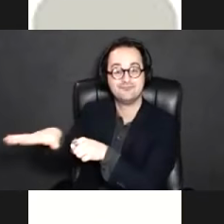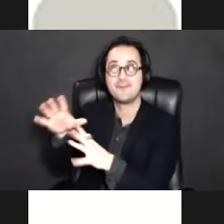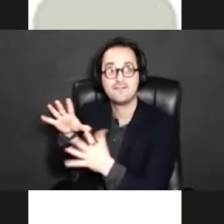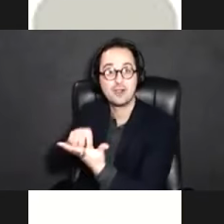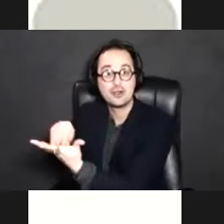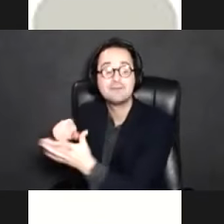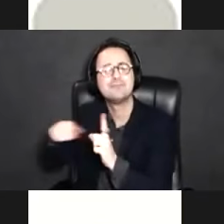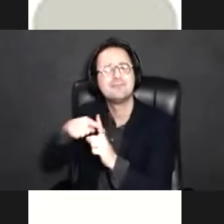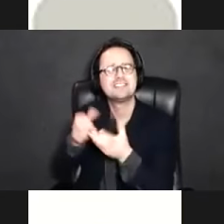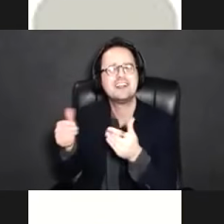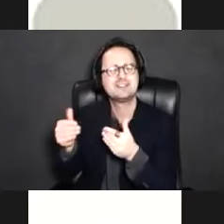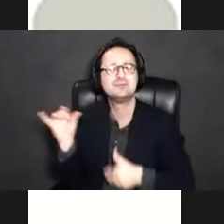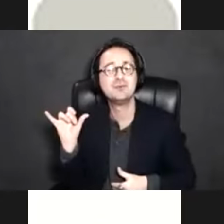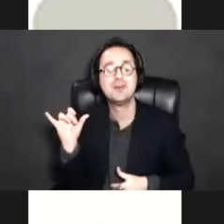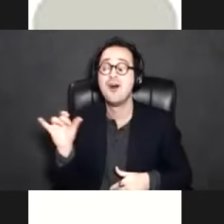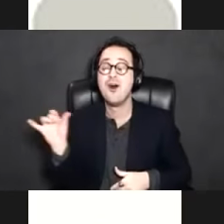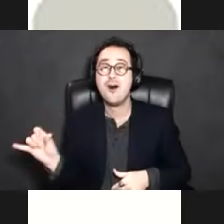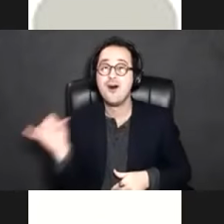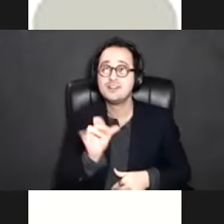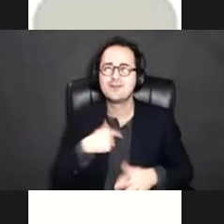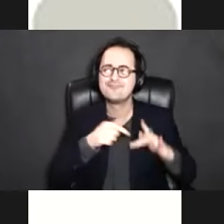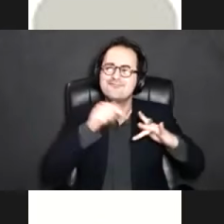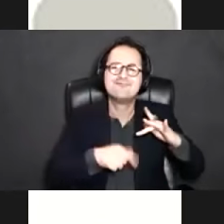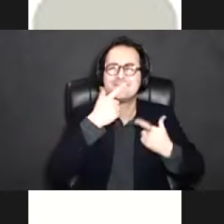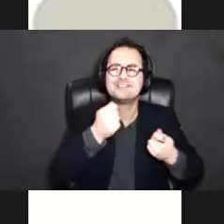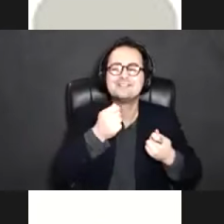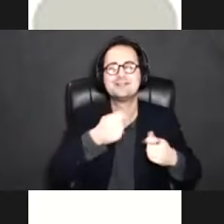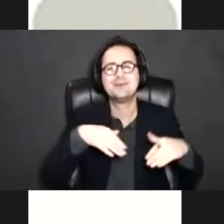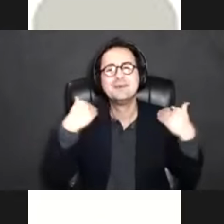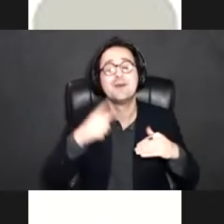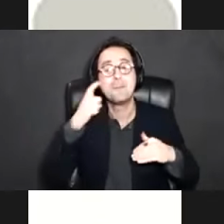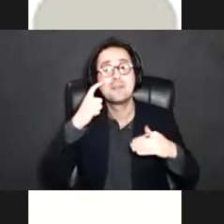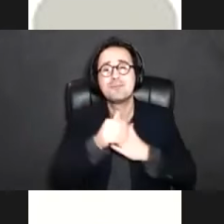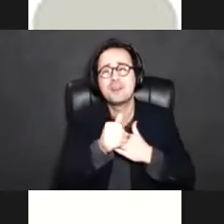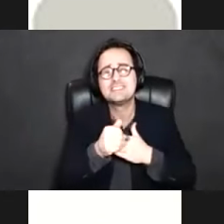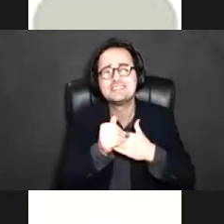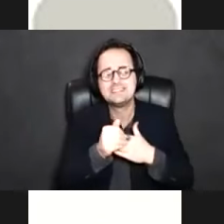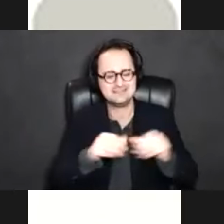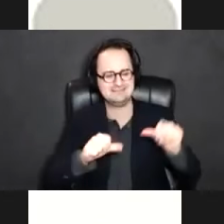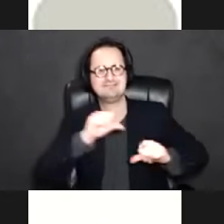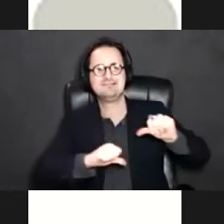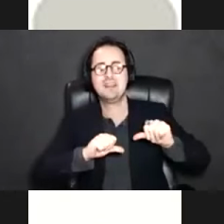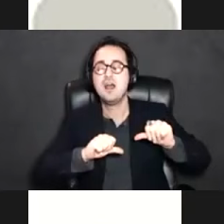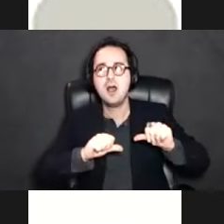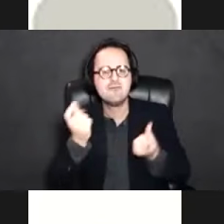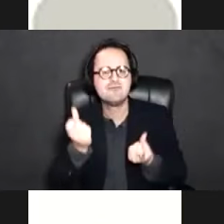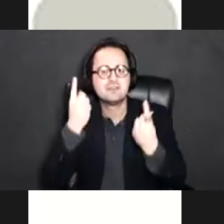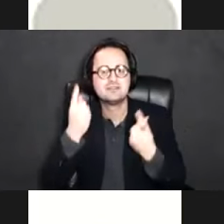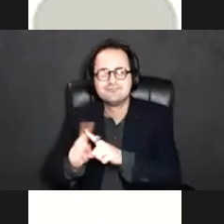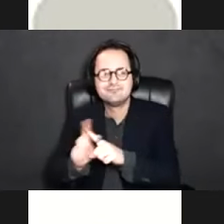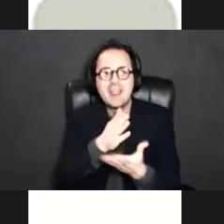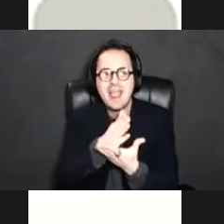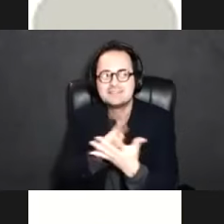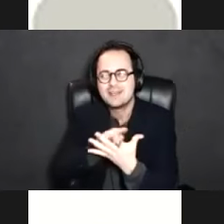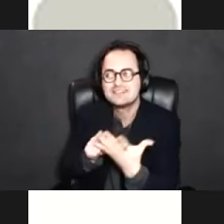classroom. But I'm also deeply interested in the basic science of brain plasticity, and you know, understanding what are the different aspects of the